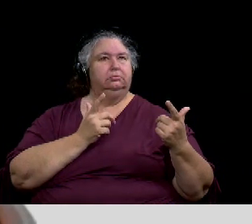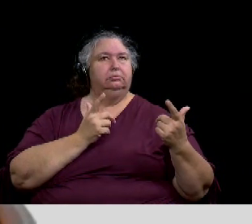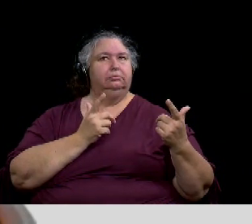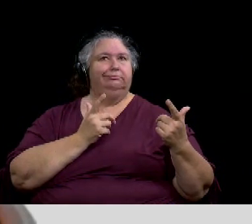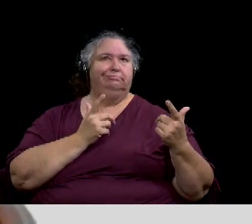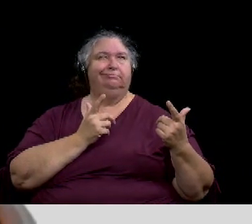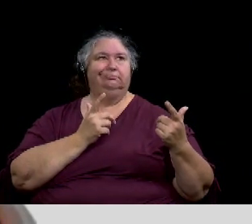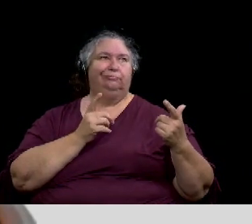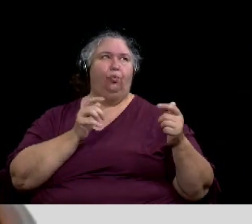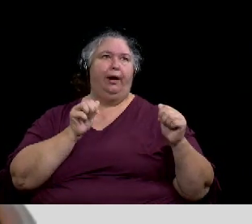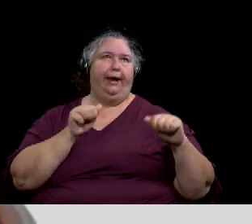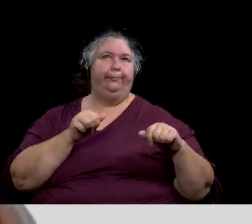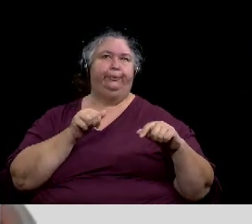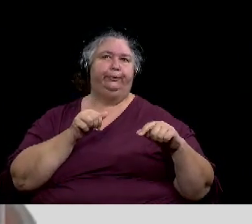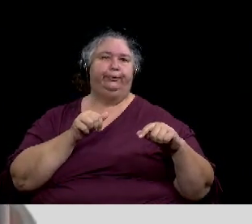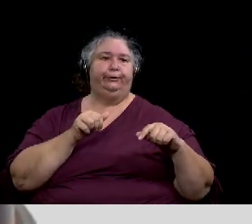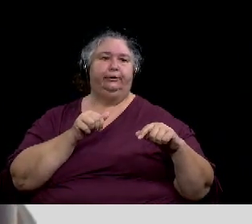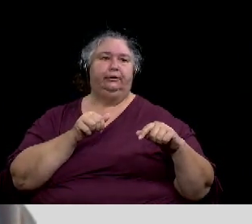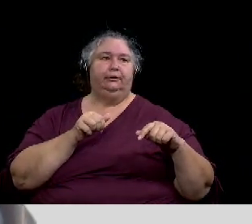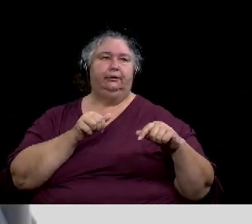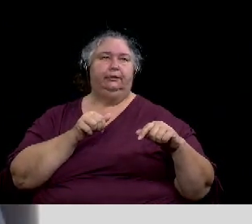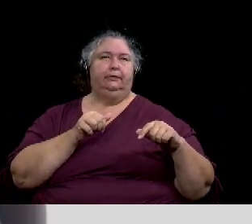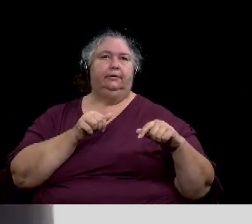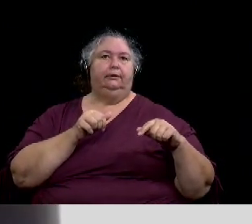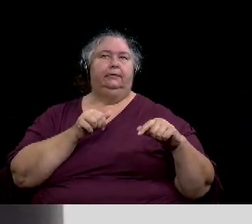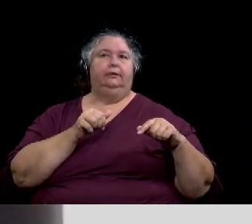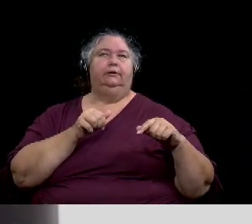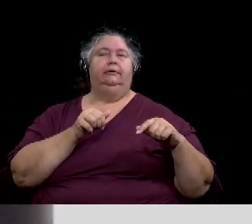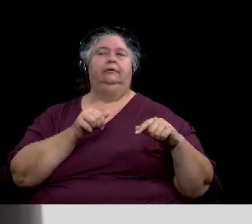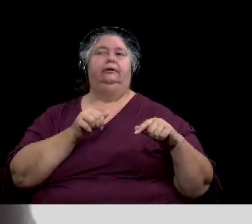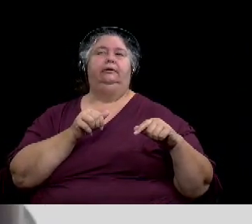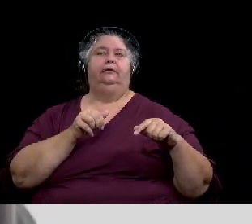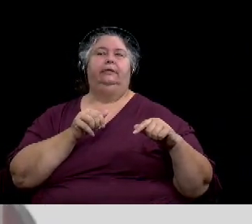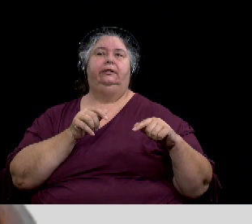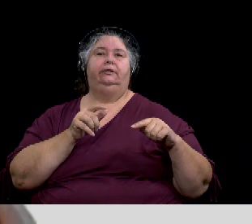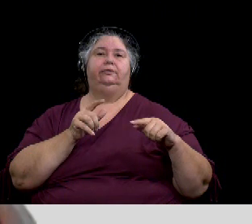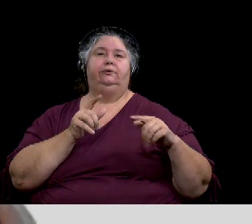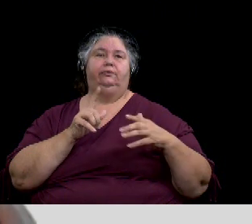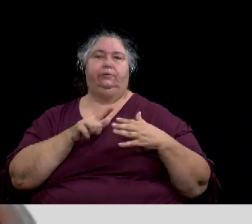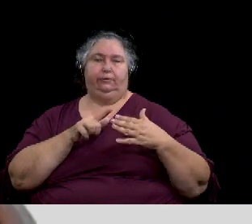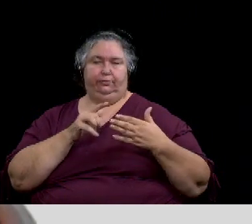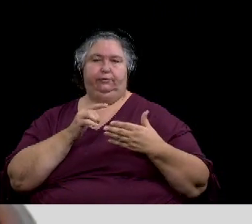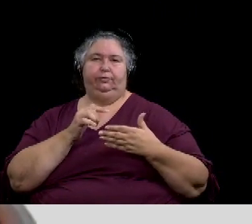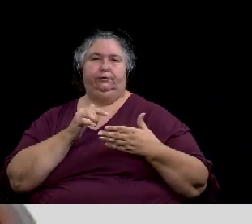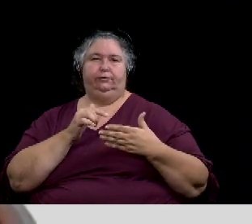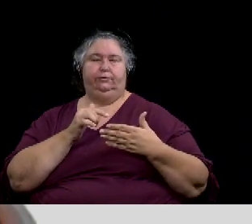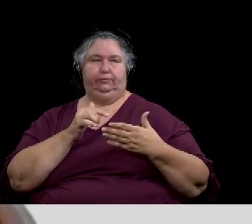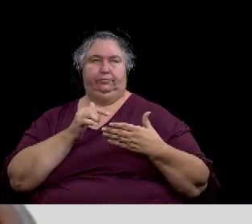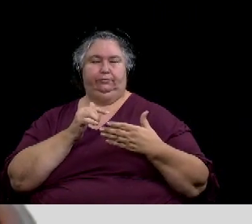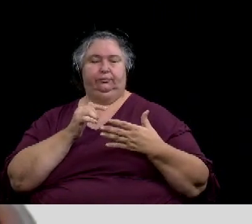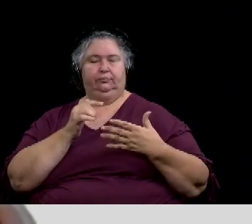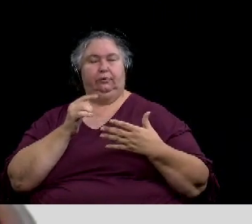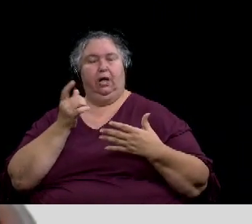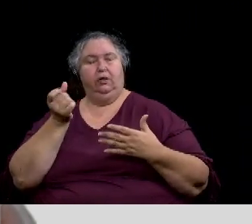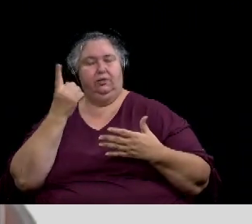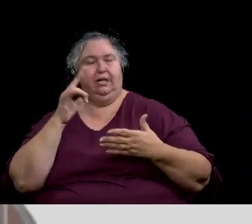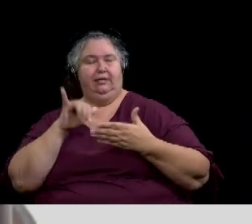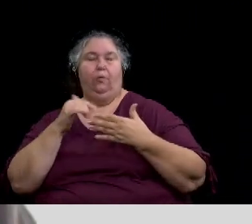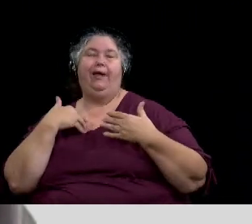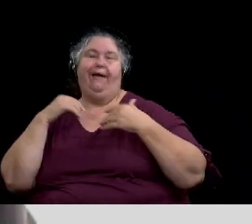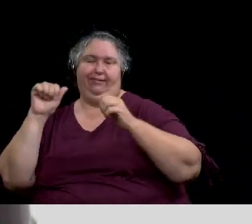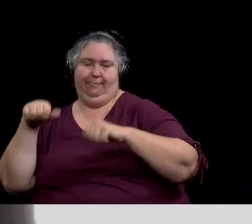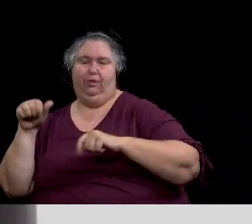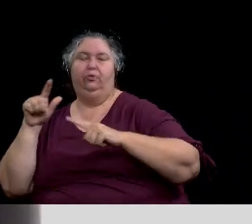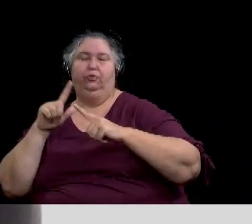our muscles a bit, both in real time with 2 prior surges that we've seen, as well as the ability